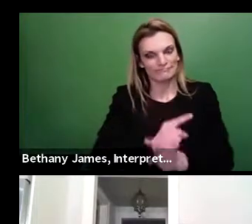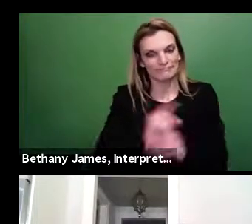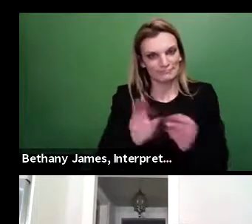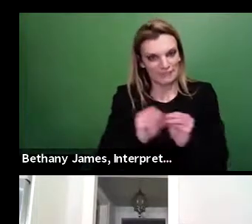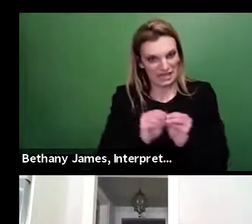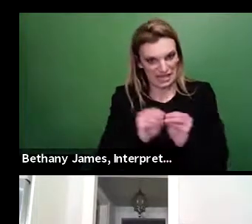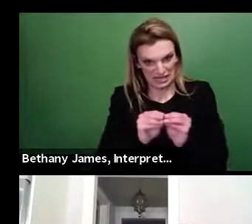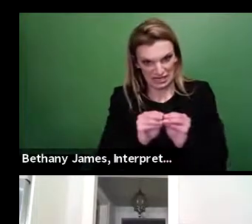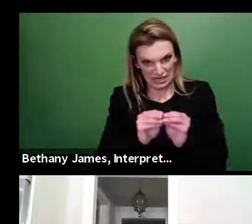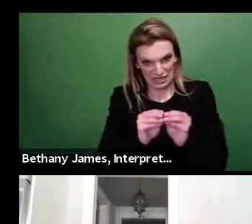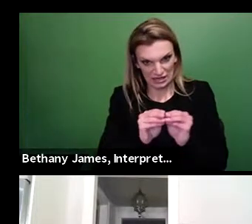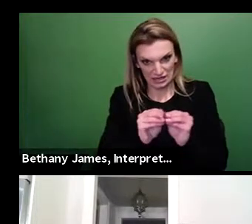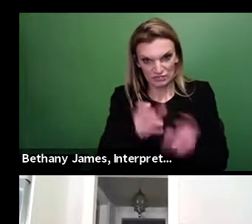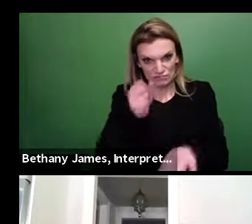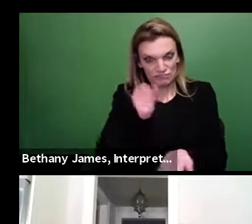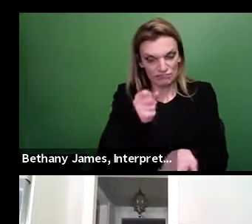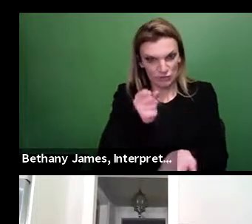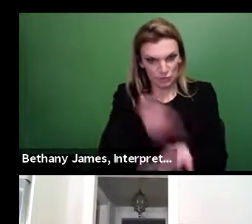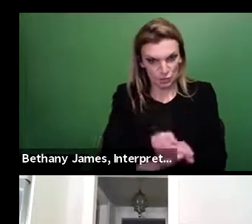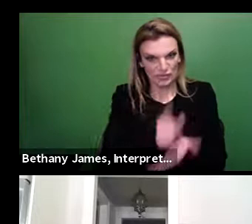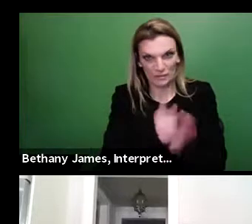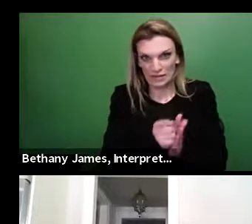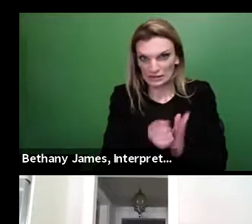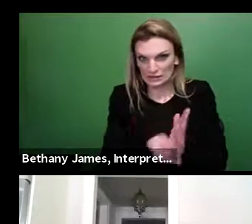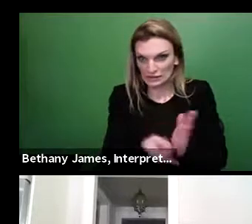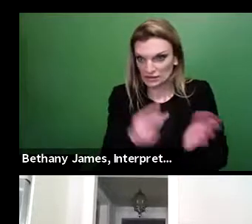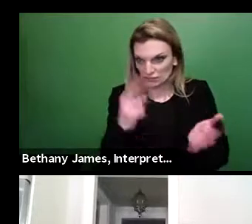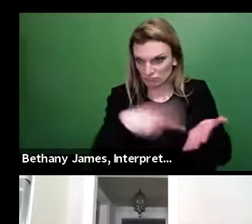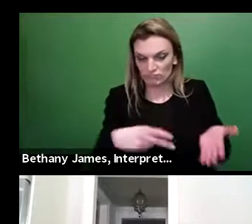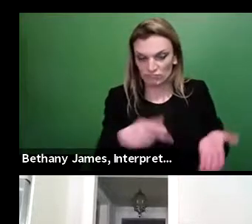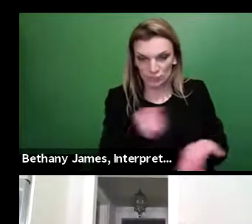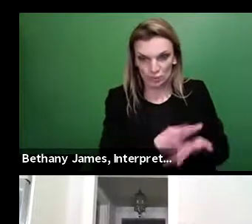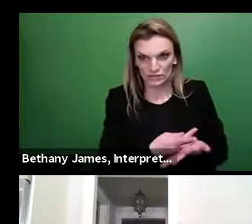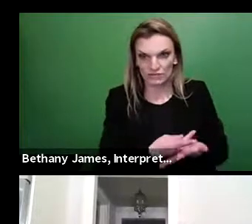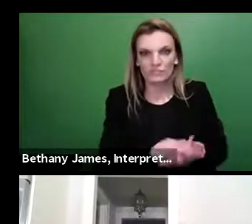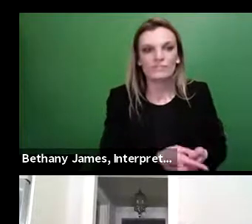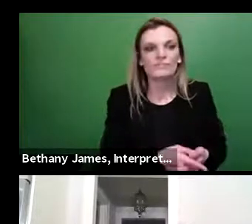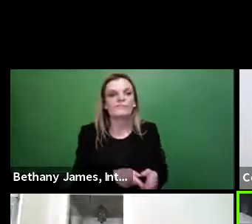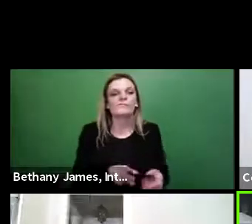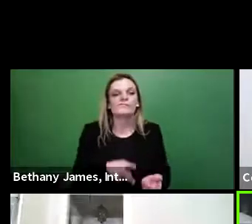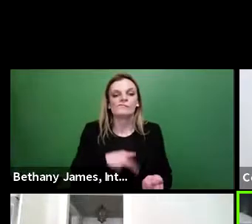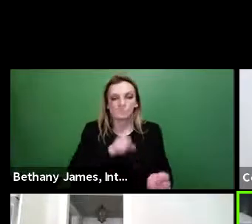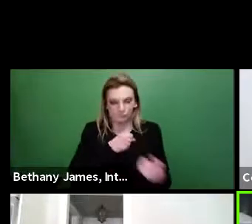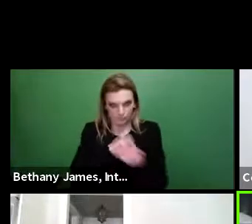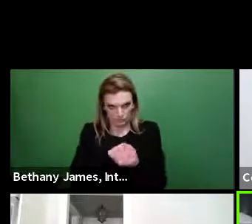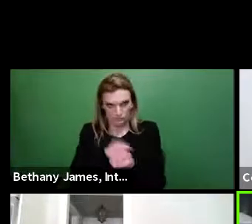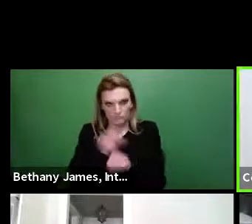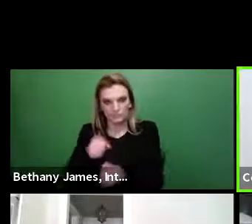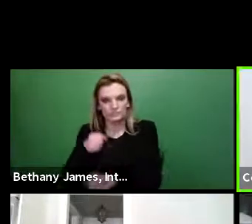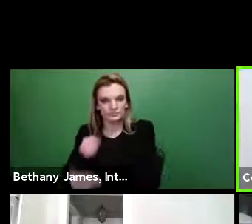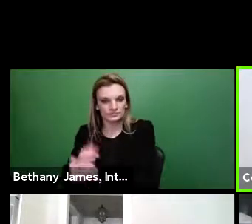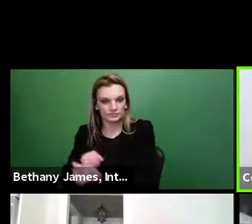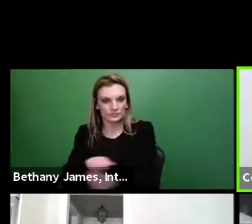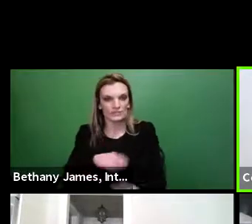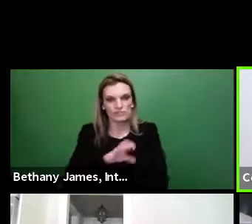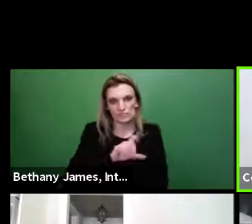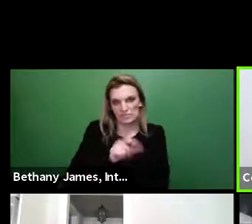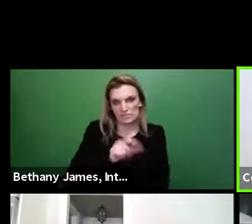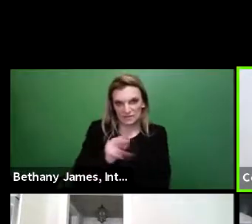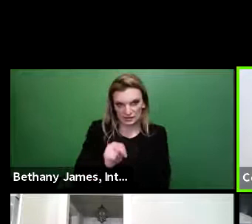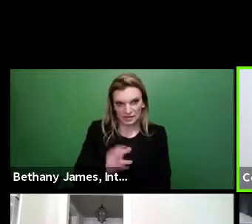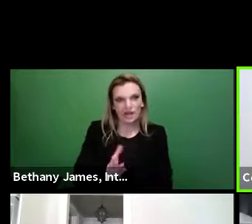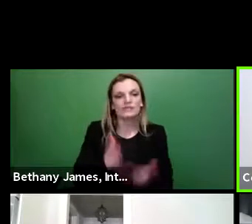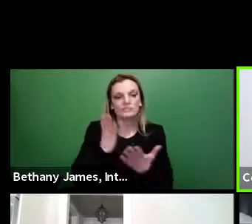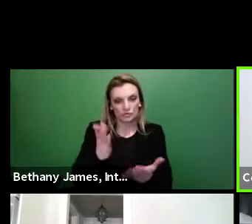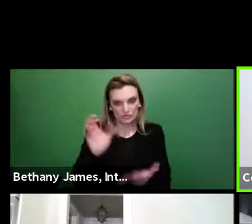have a motion to approve the minutes as submitted? So moved. Moved by Commissioner Ellison. May I